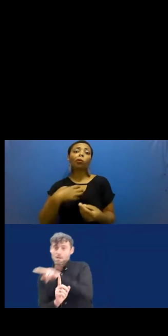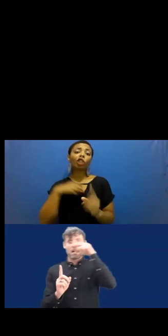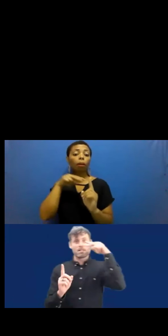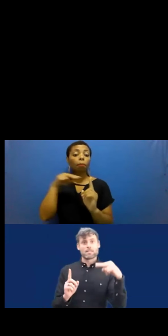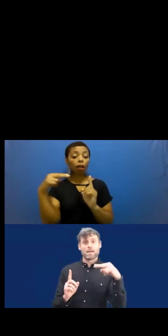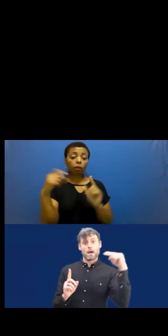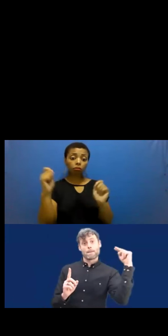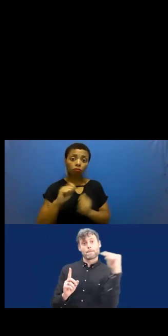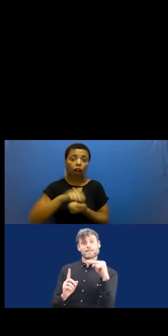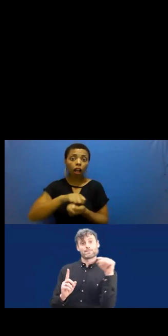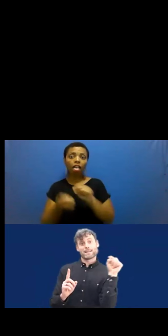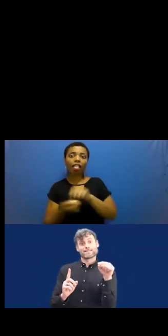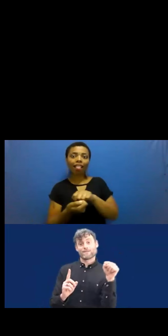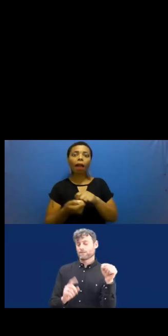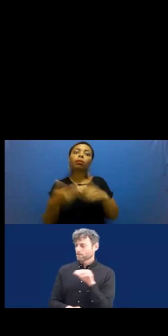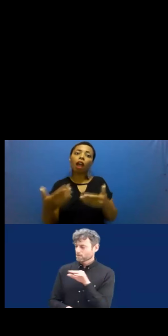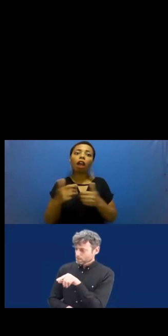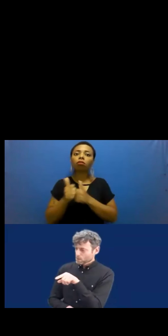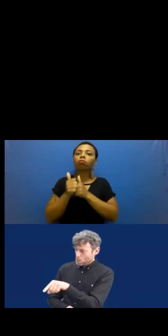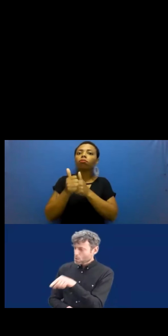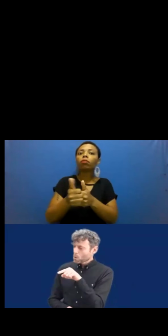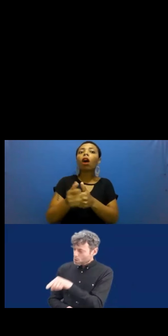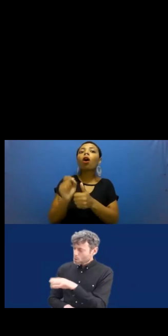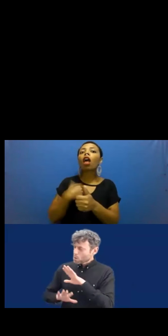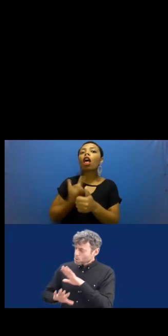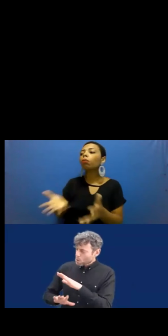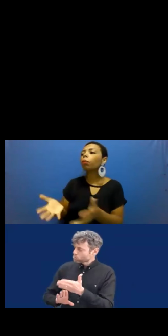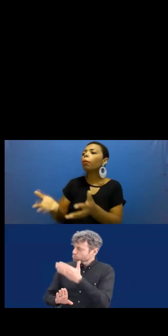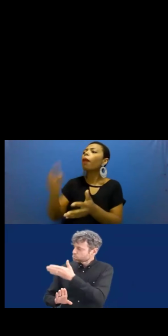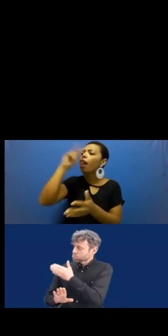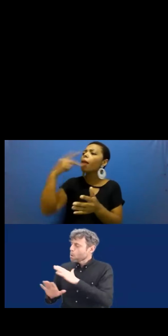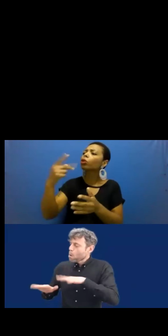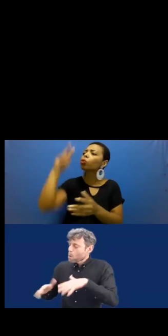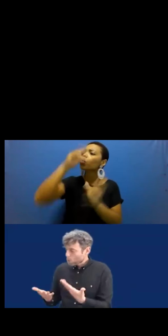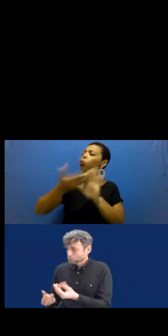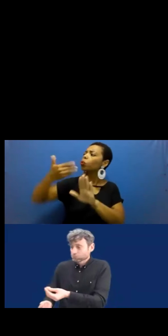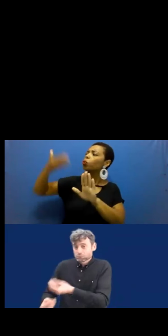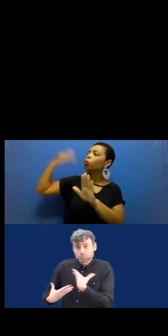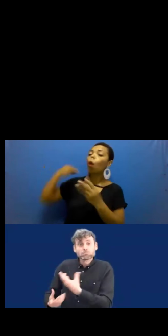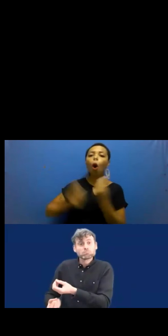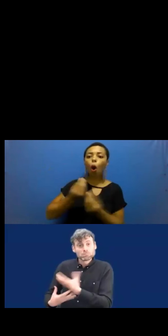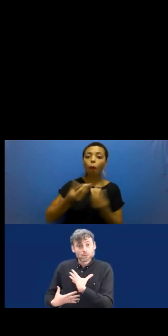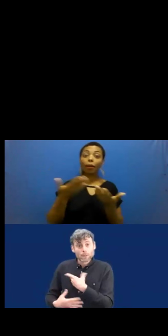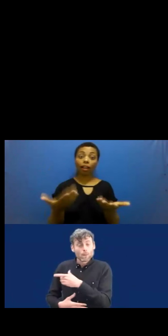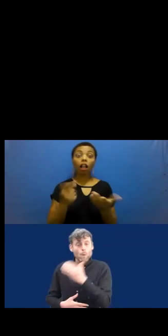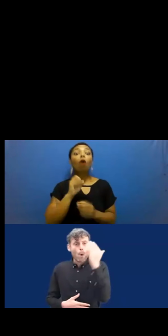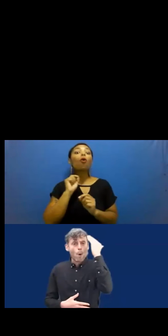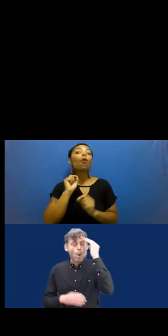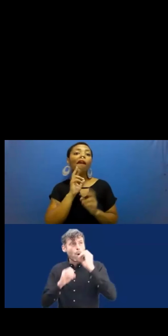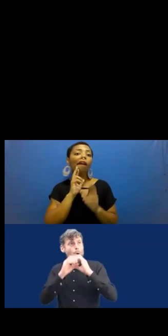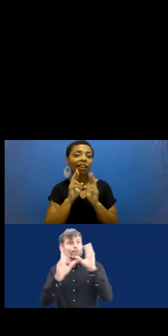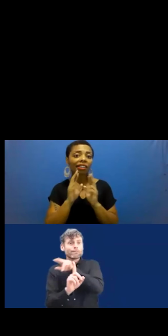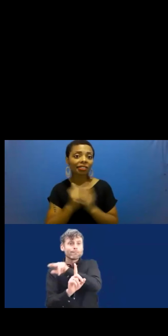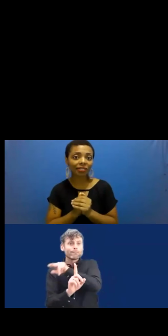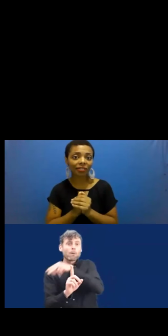as they are guided to remember their own life story. And as a result, their